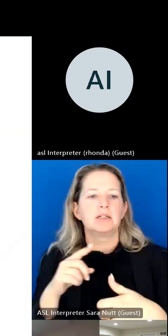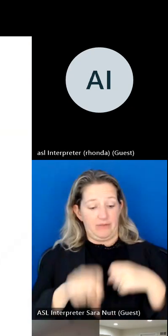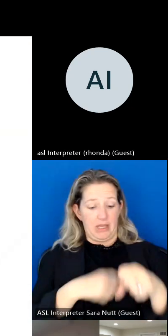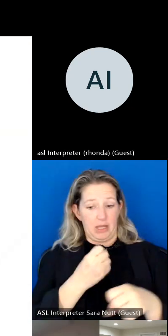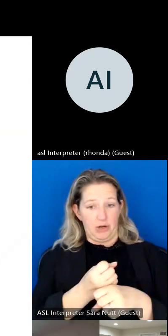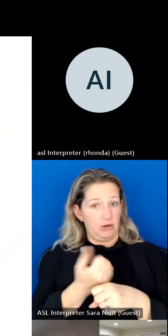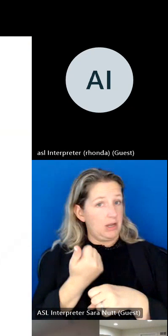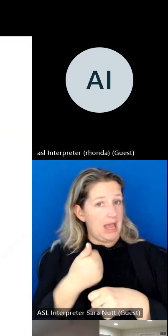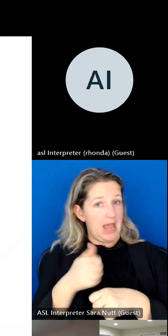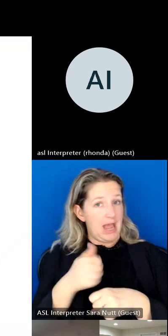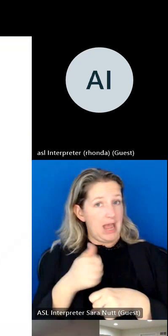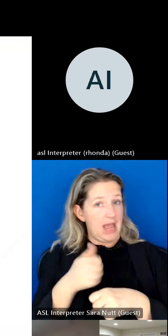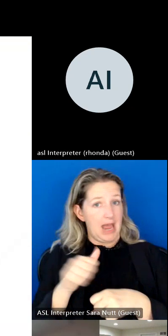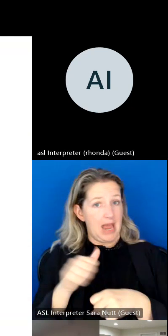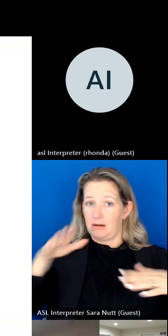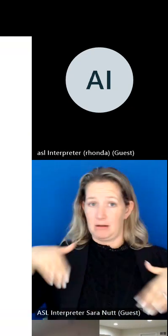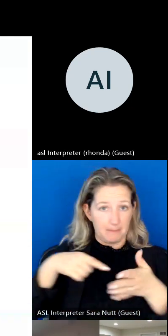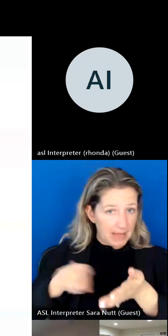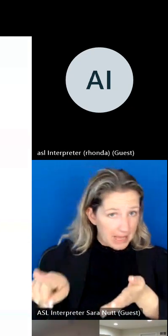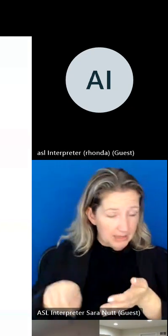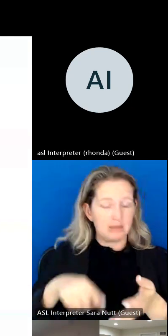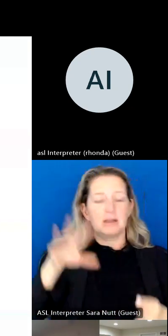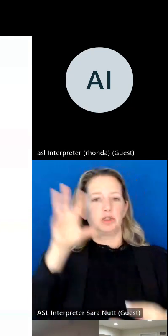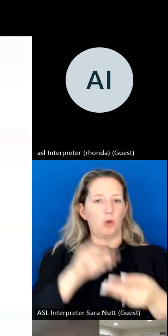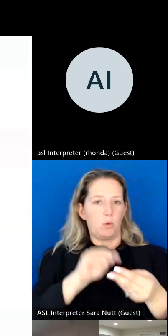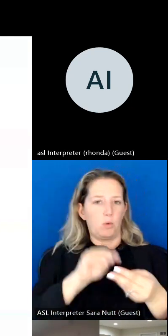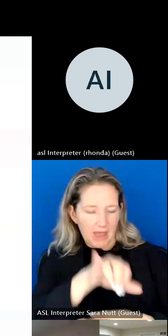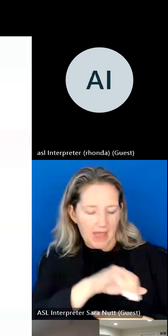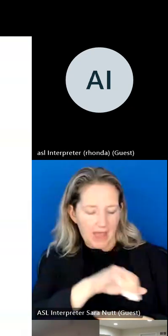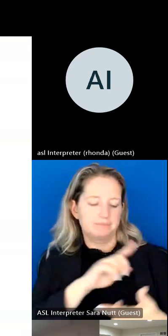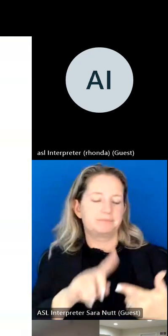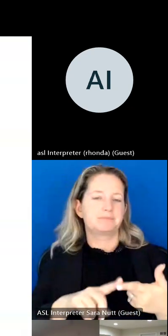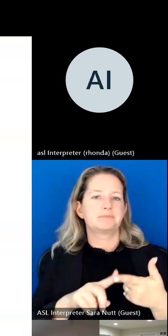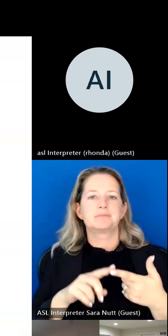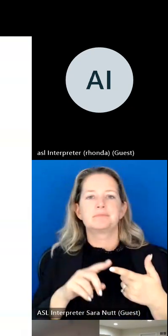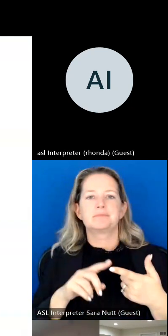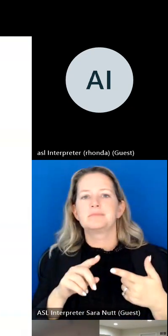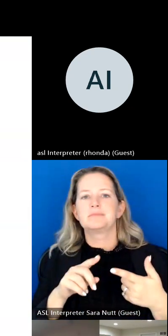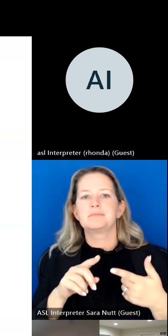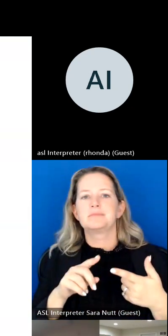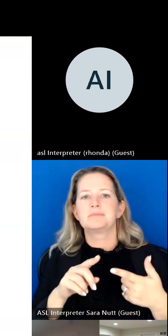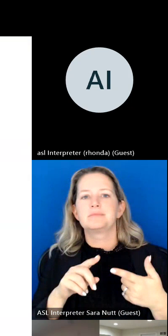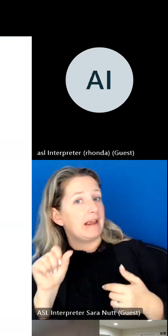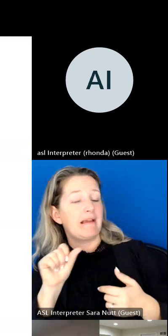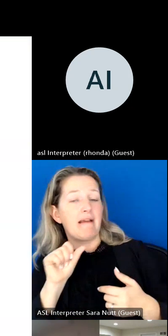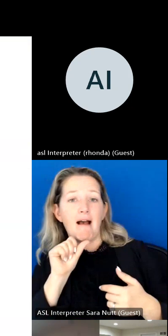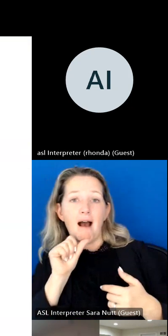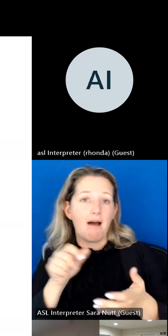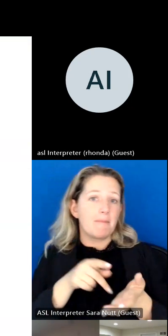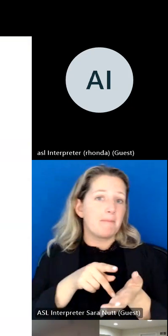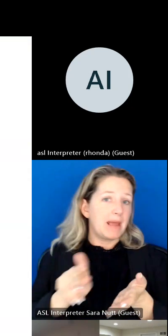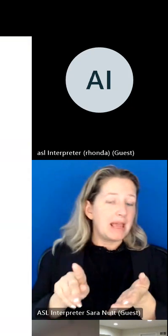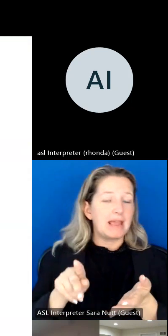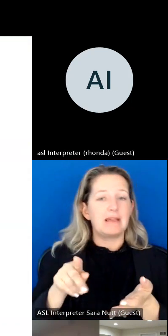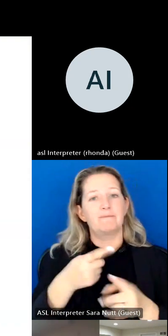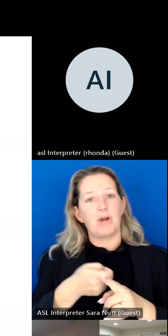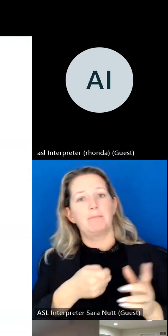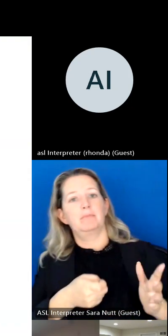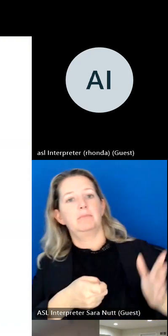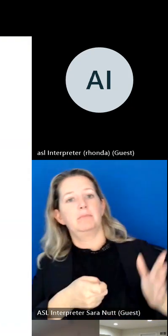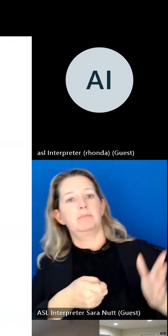to total that up, but then there's unpaid obligations brought forward from the previous year. That's 3,000. Adjustments